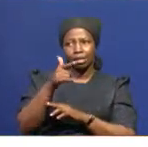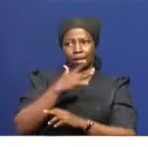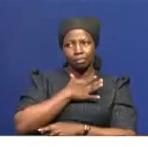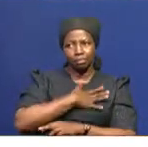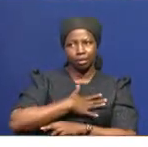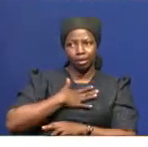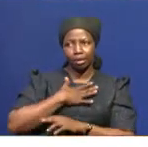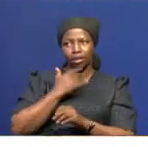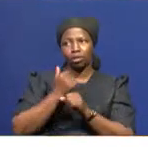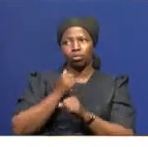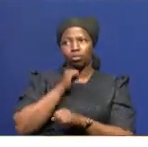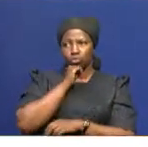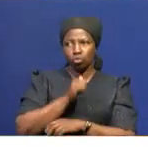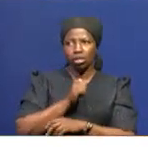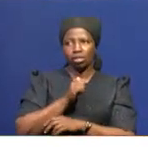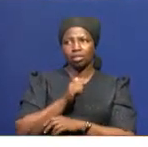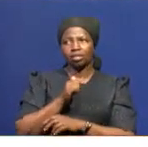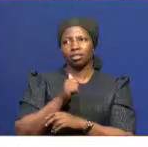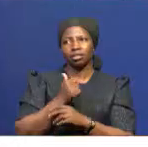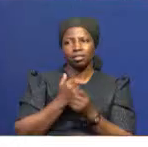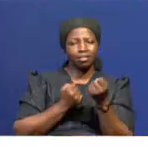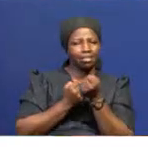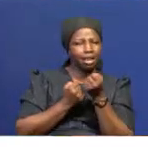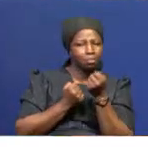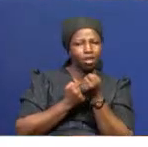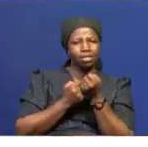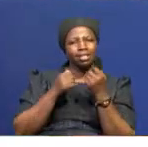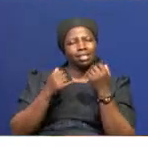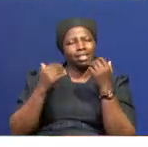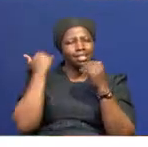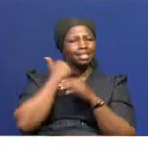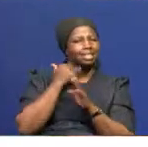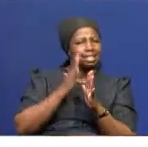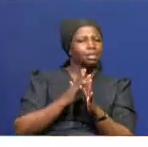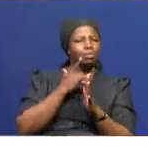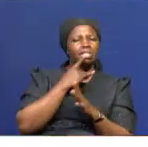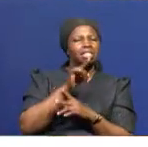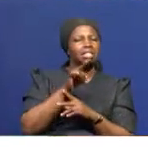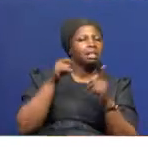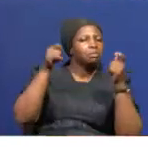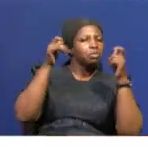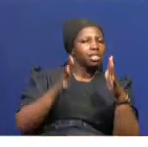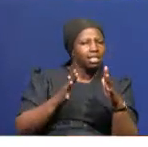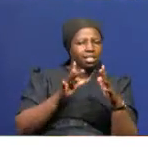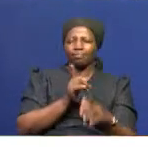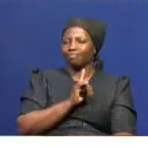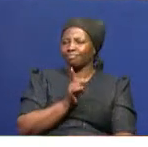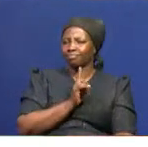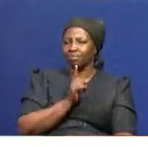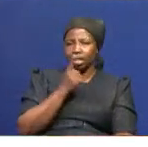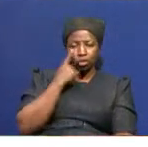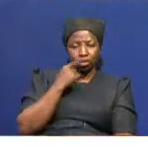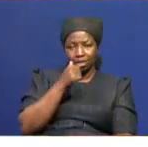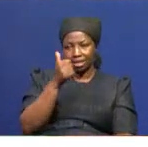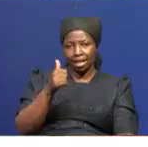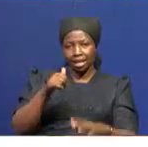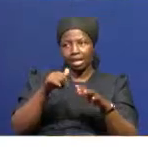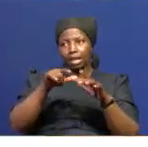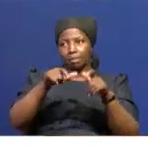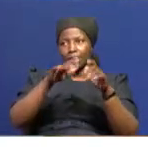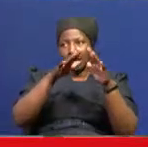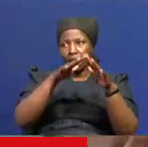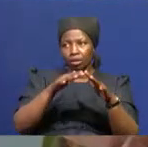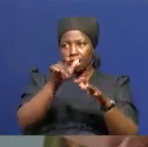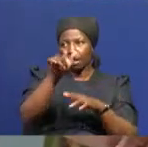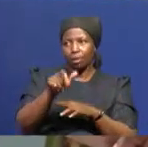criminals and calling them protesters. I saw in one of the media houses the other day, somebody's announcing, saying, oh